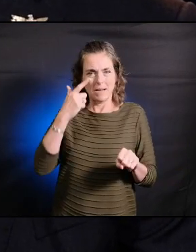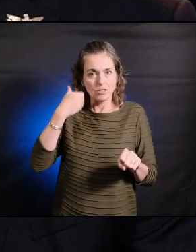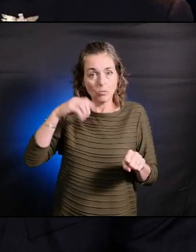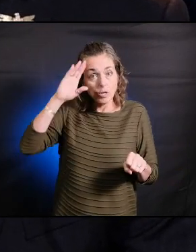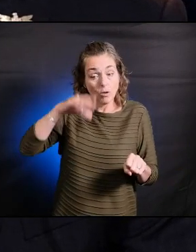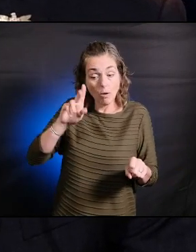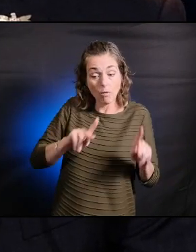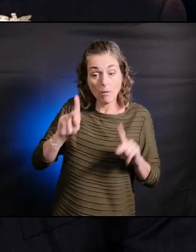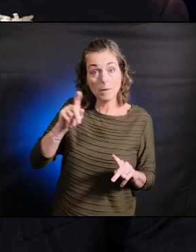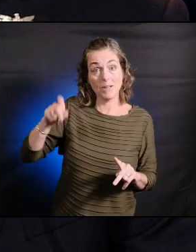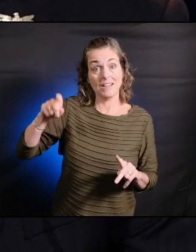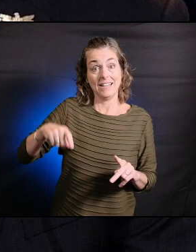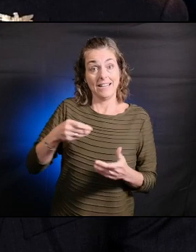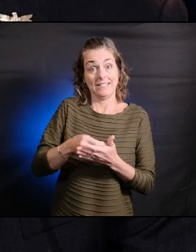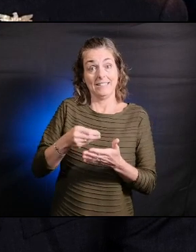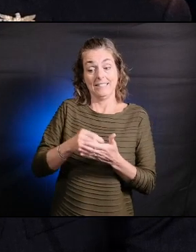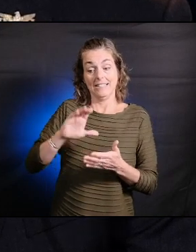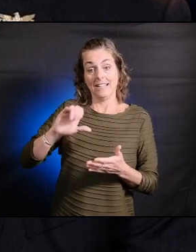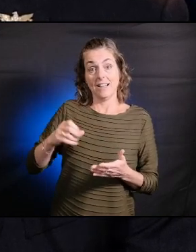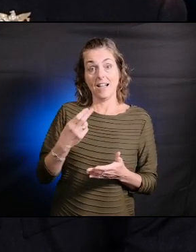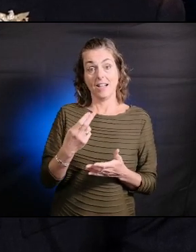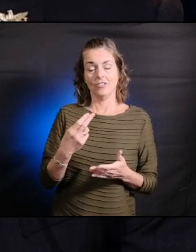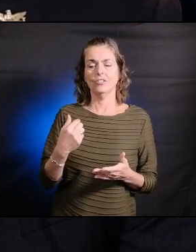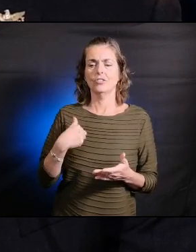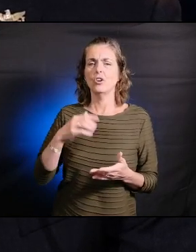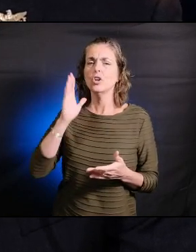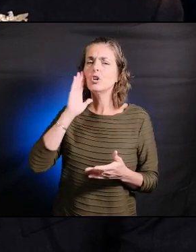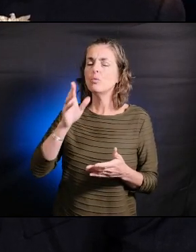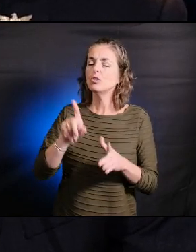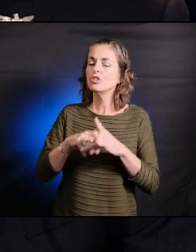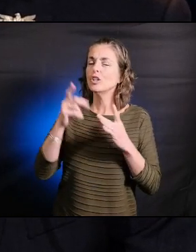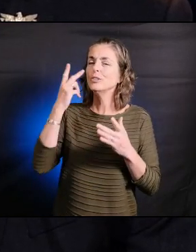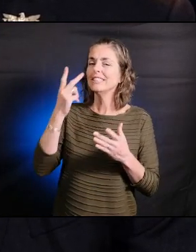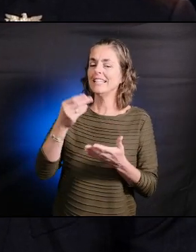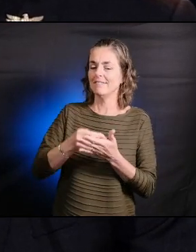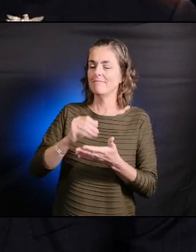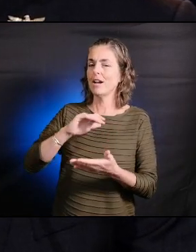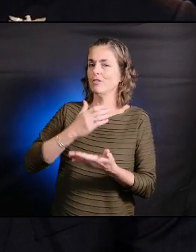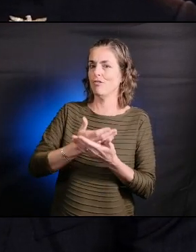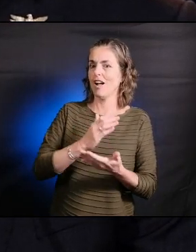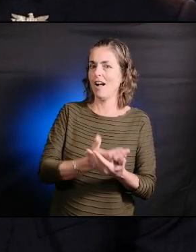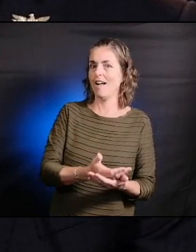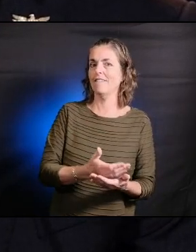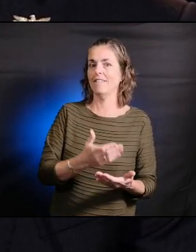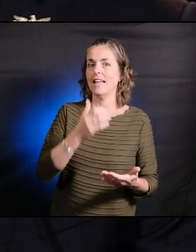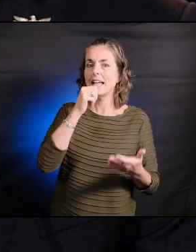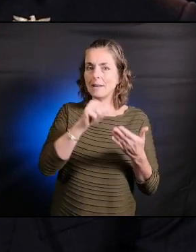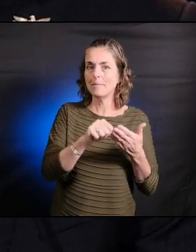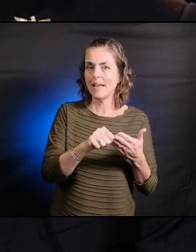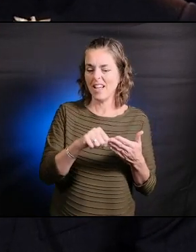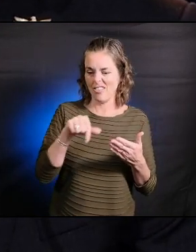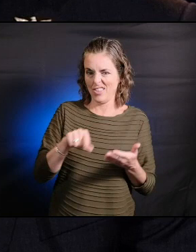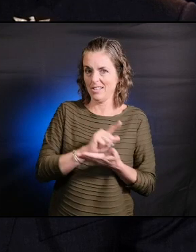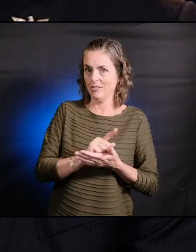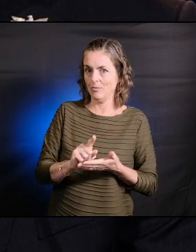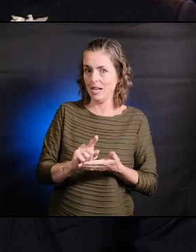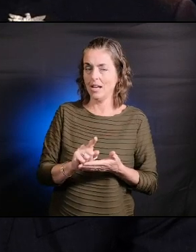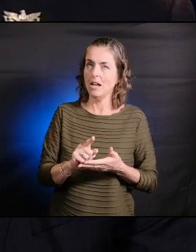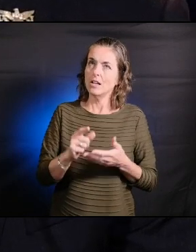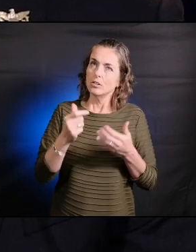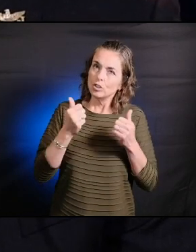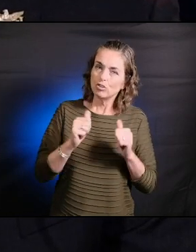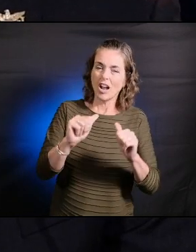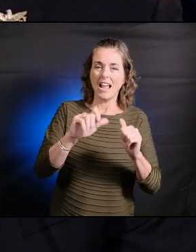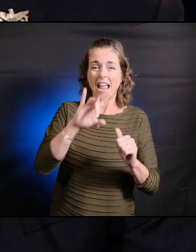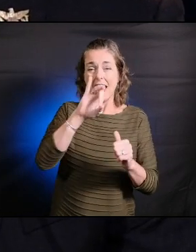and so you should be seeing those checks start to come into your boxes this week. We're going to try to get out at least $8 to